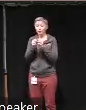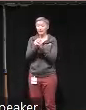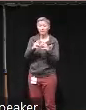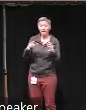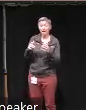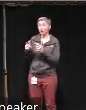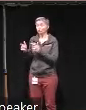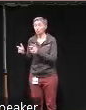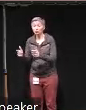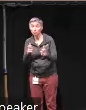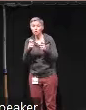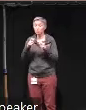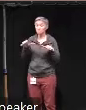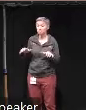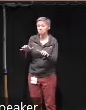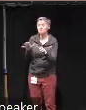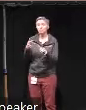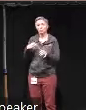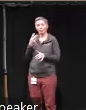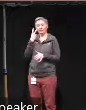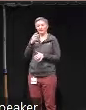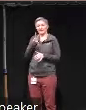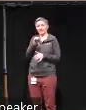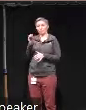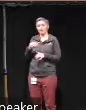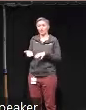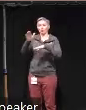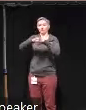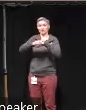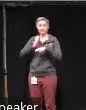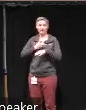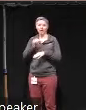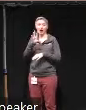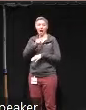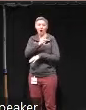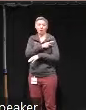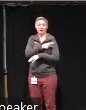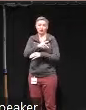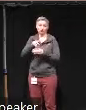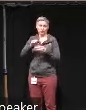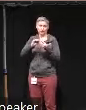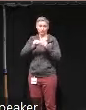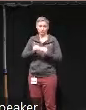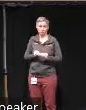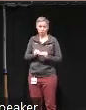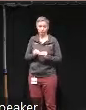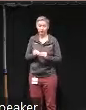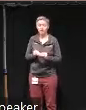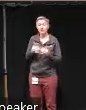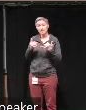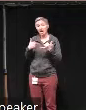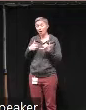recruit, we have had 60% increase in our total outpatient encounter volume. We now handle